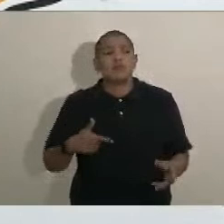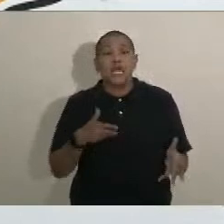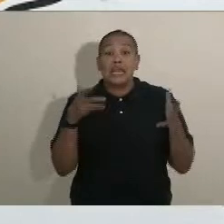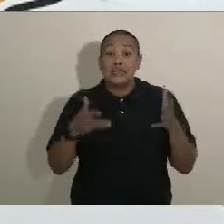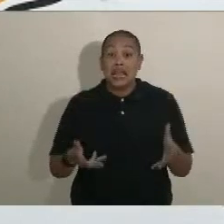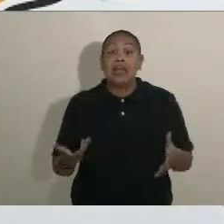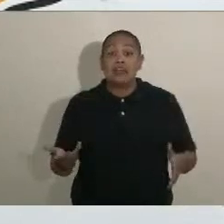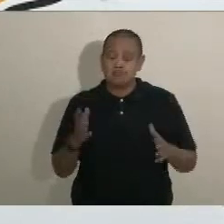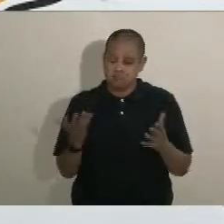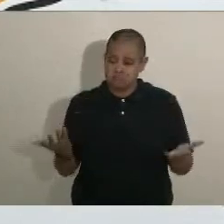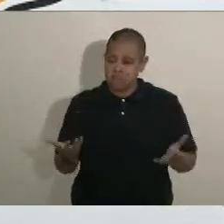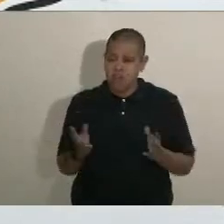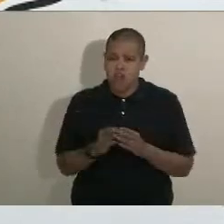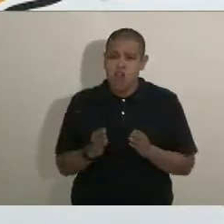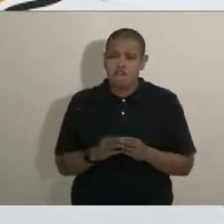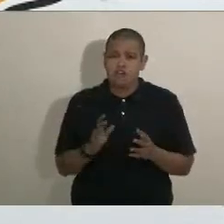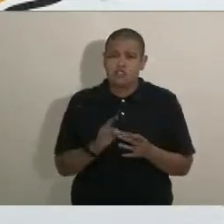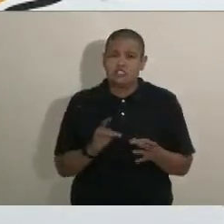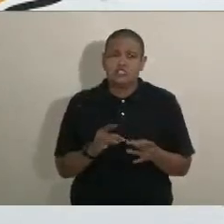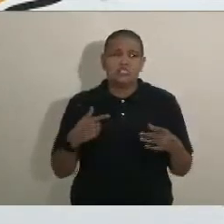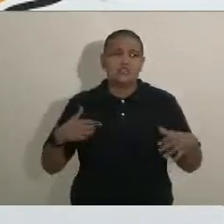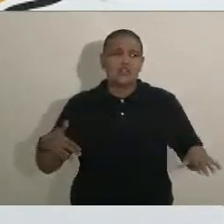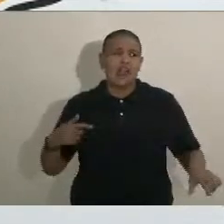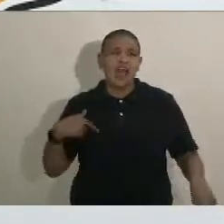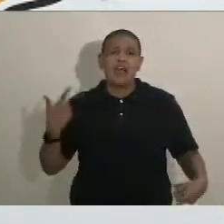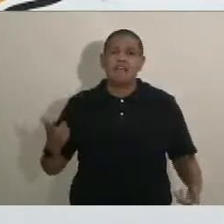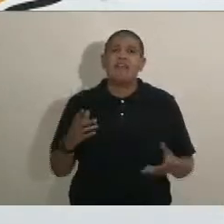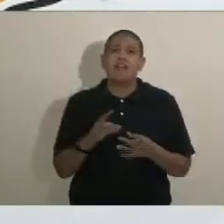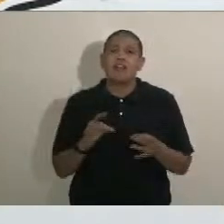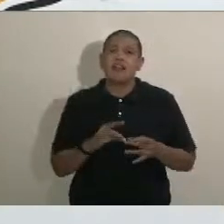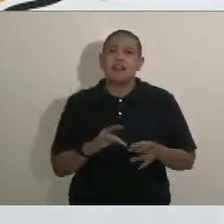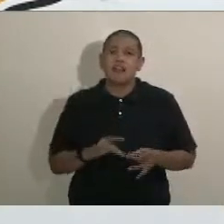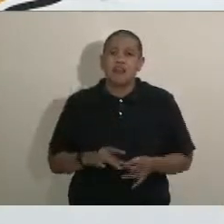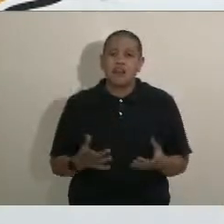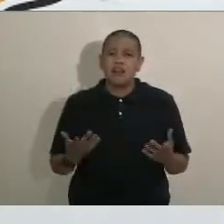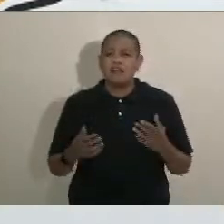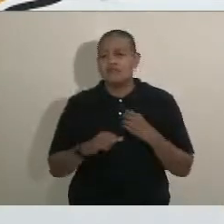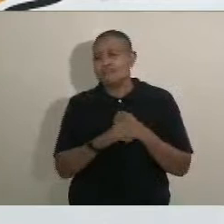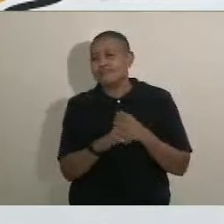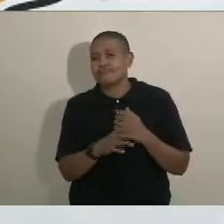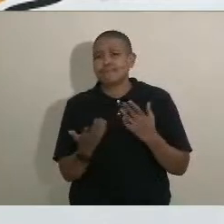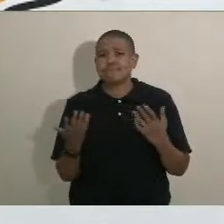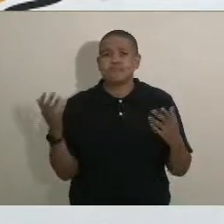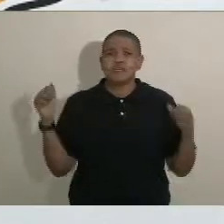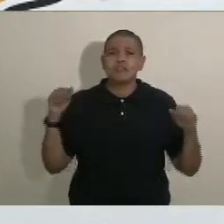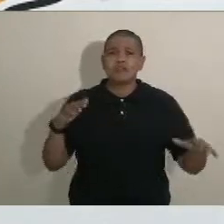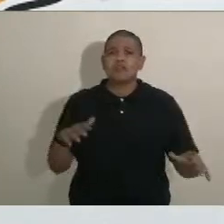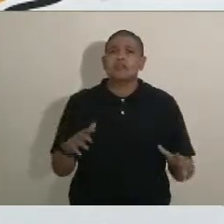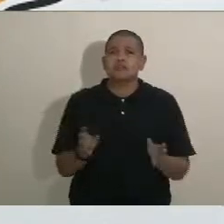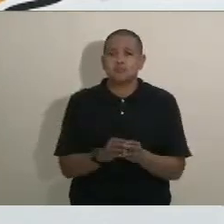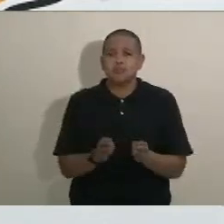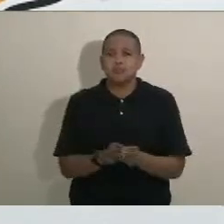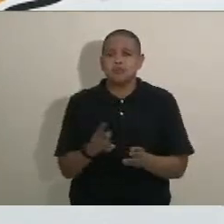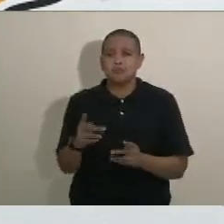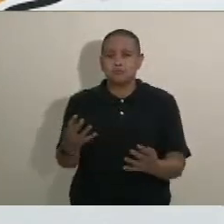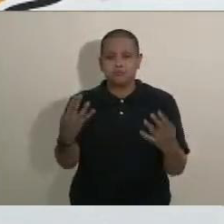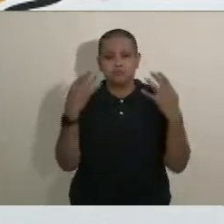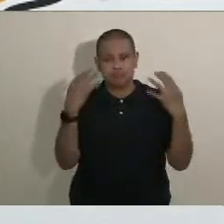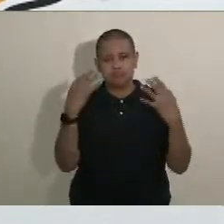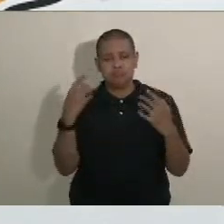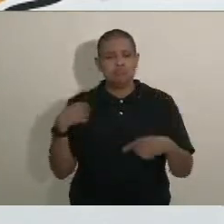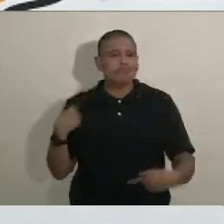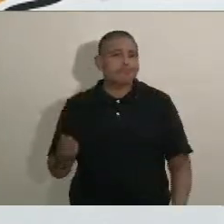at the press conference today. We haven't had a press conference in a while, and this is one of the reasons why we thought it was important to come